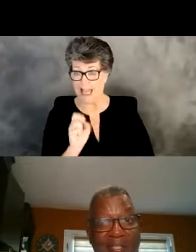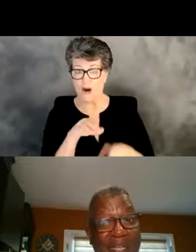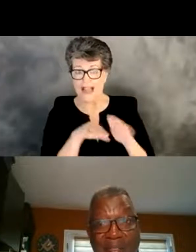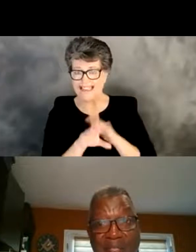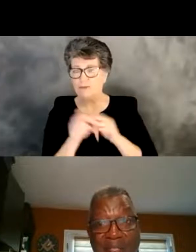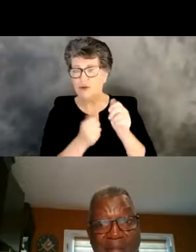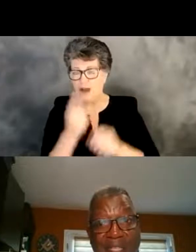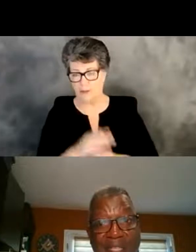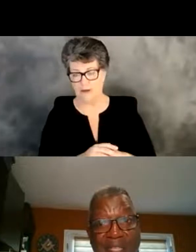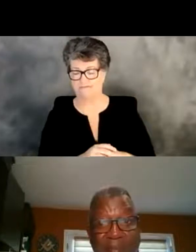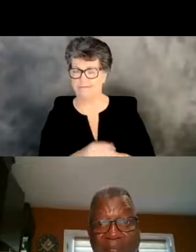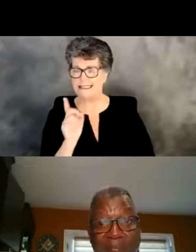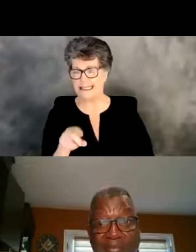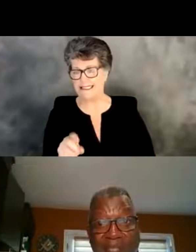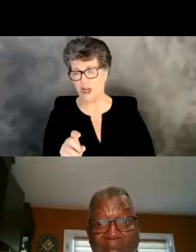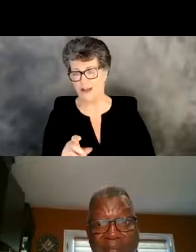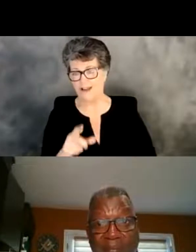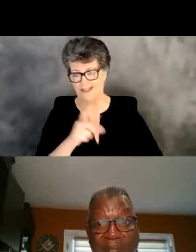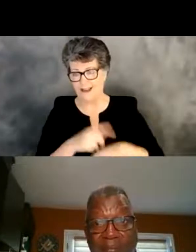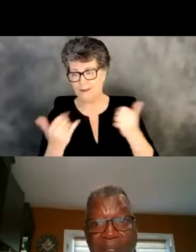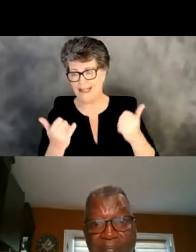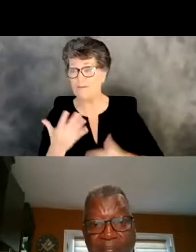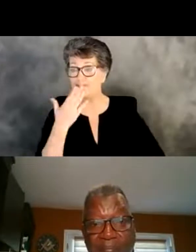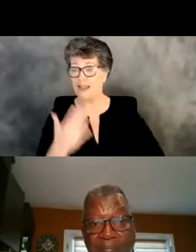think it's necessary. The time has come. Thank you.